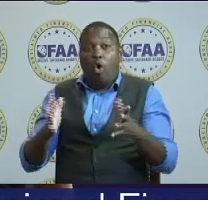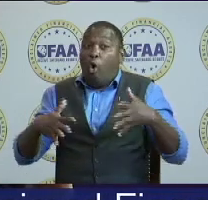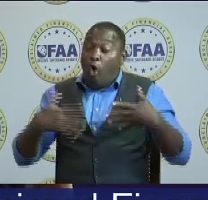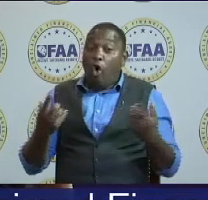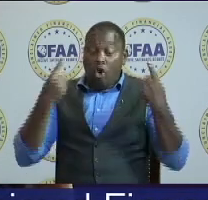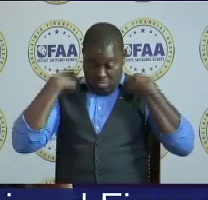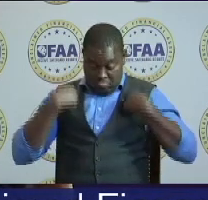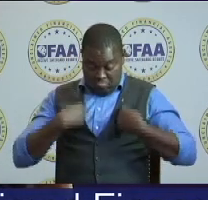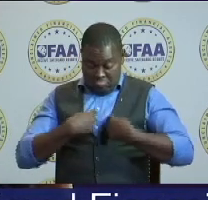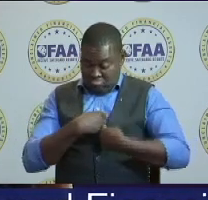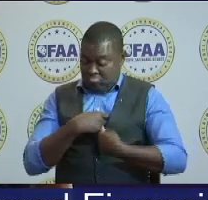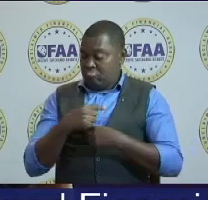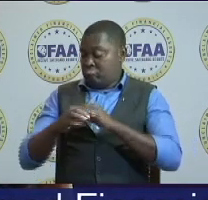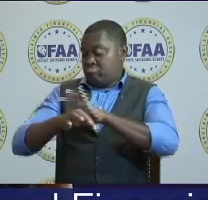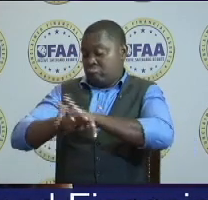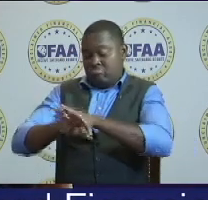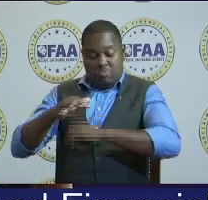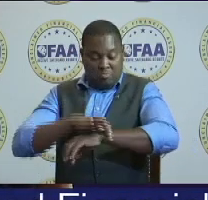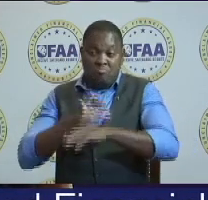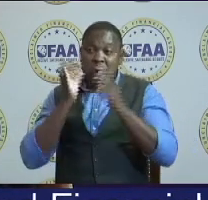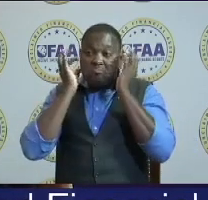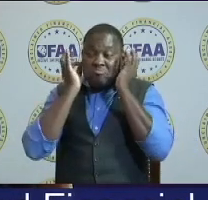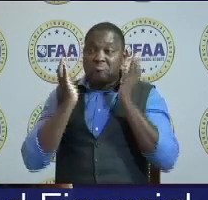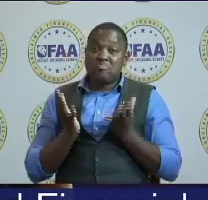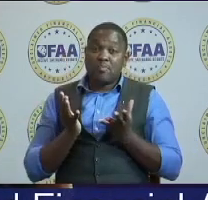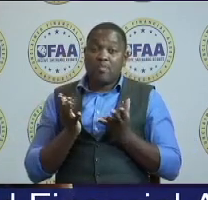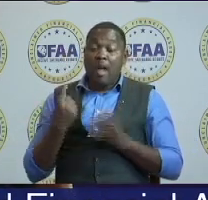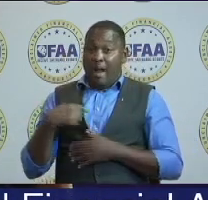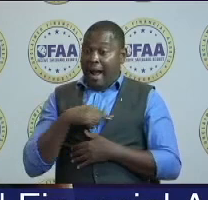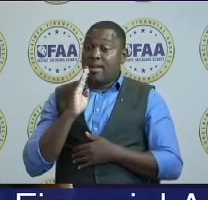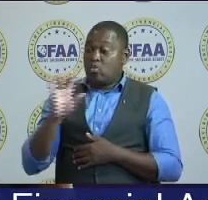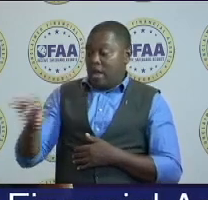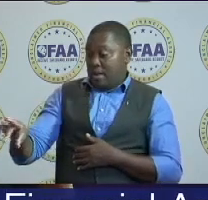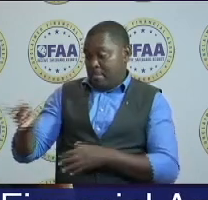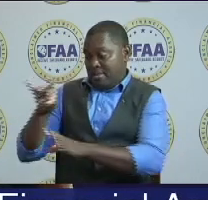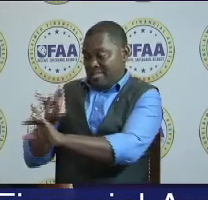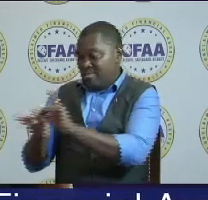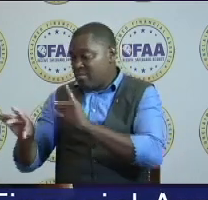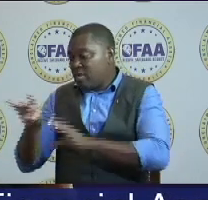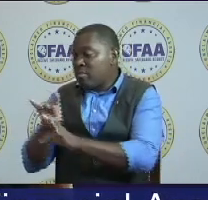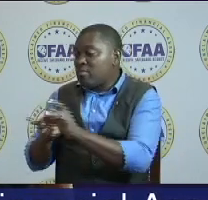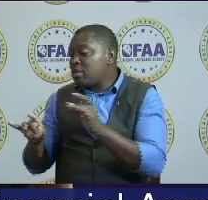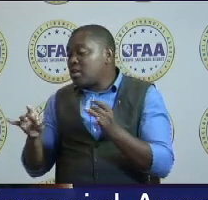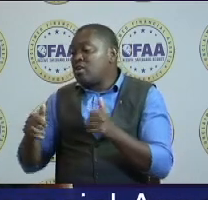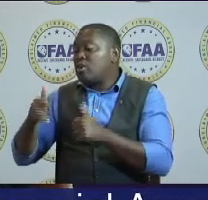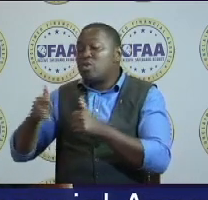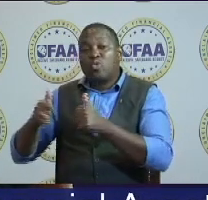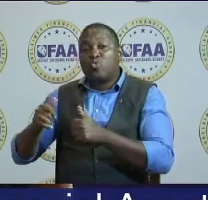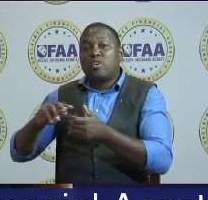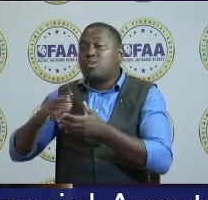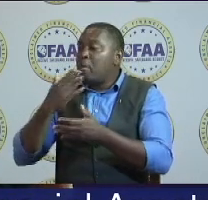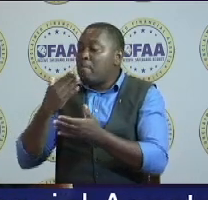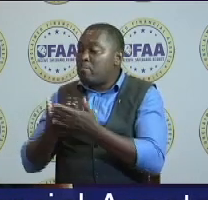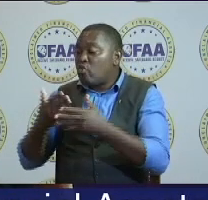in that box, then what the law provides that you are going to pick what qualifies as unclaimed asset. Then whatever does not remain,